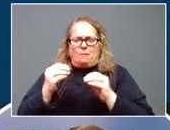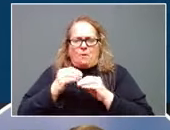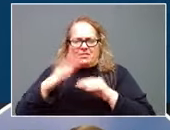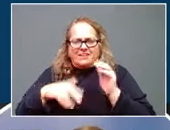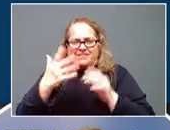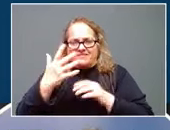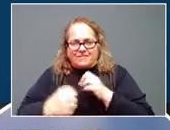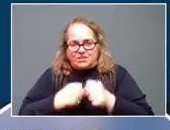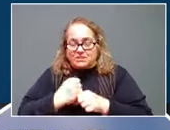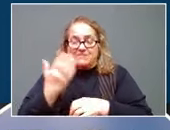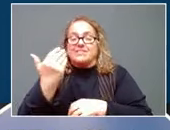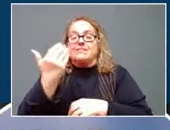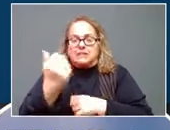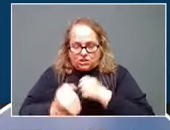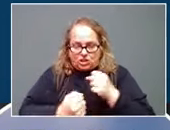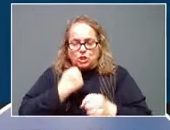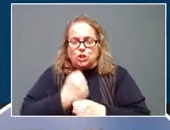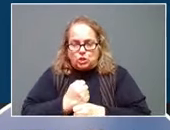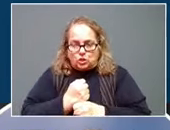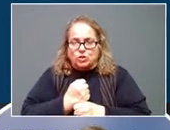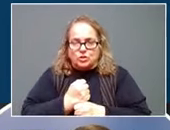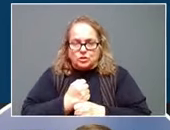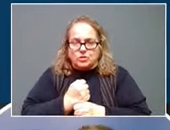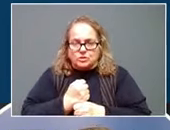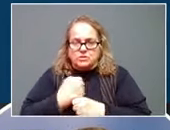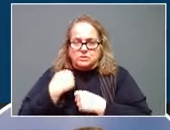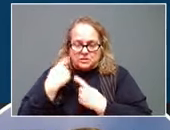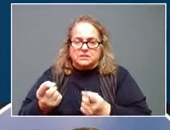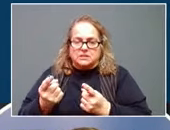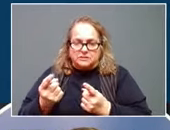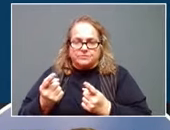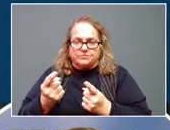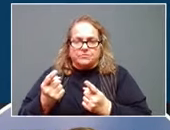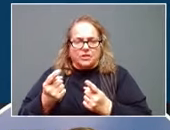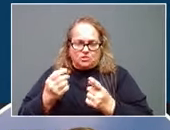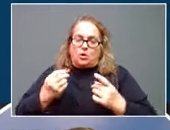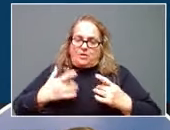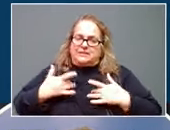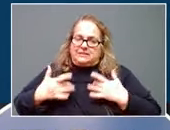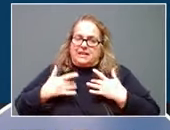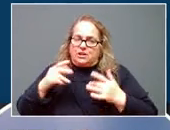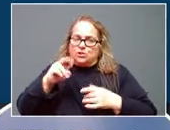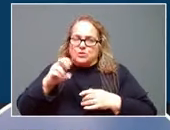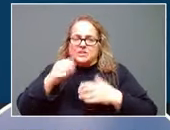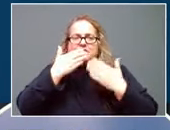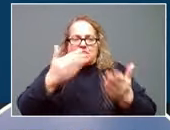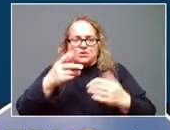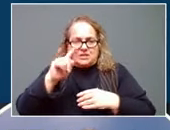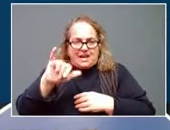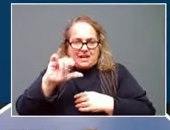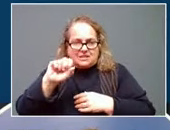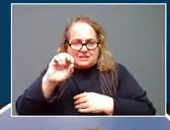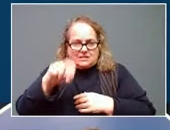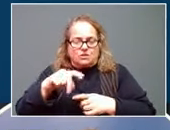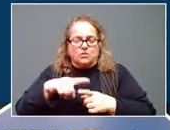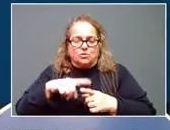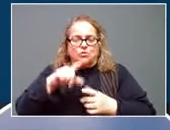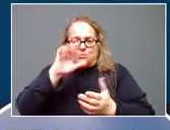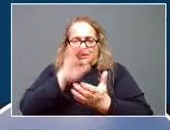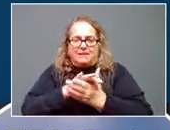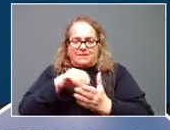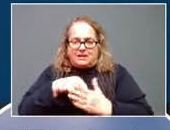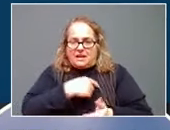years in the making. So pretty exciting news. Thank you to Tyson for believing in us. Today,